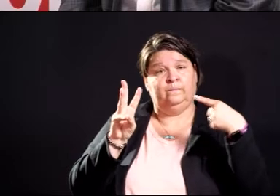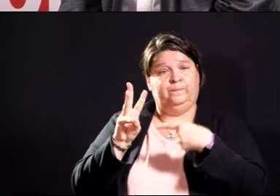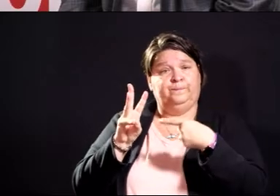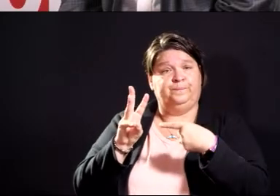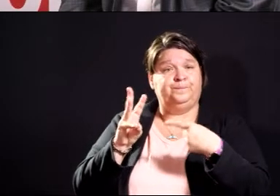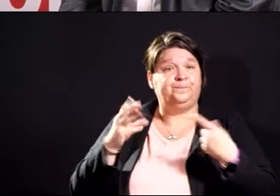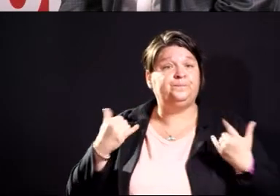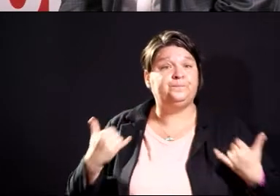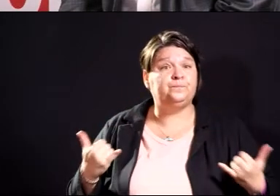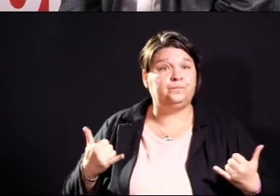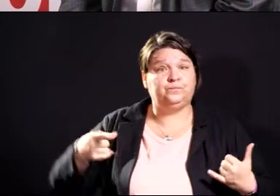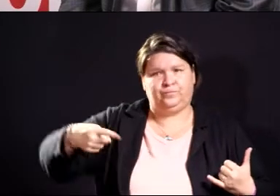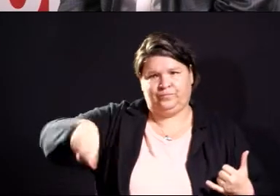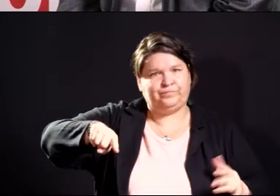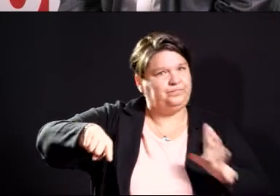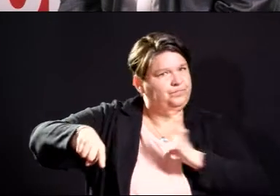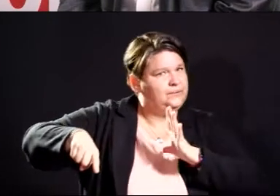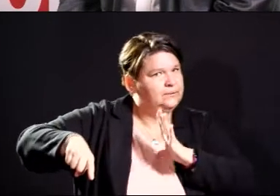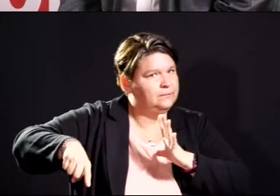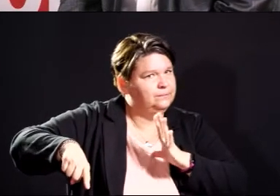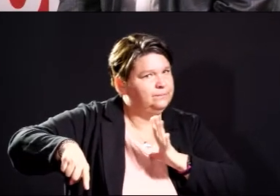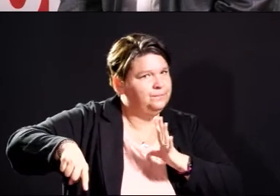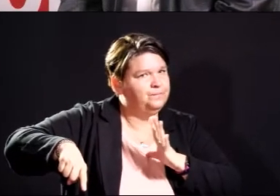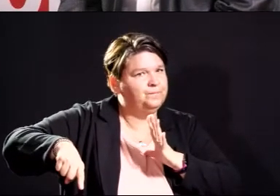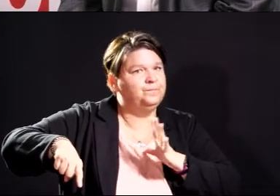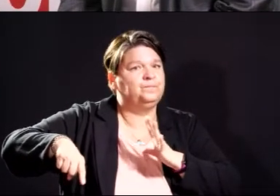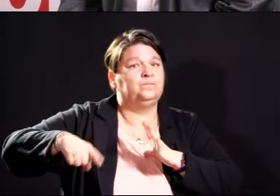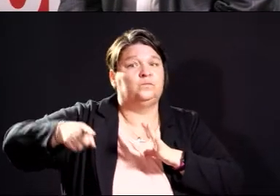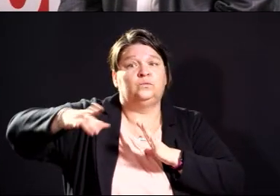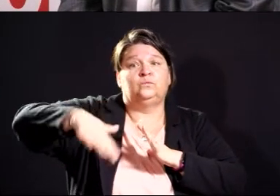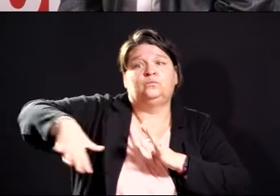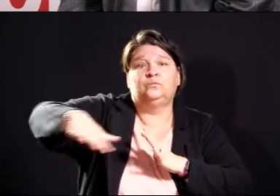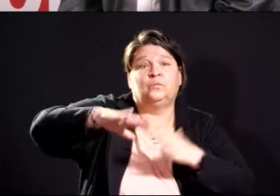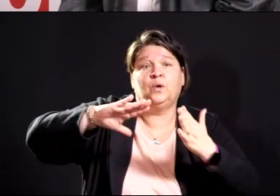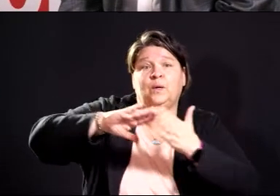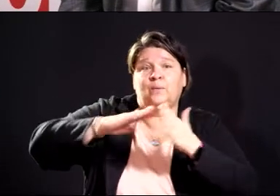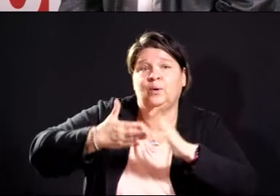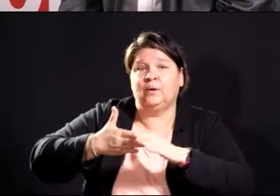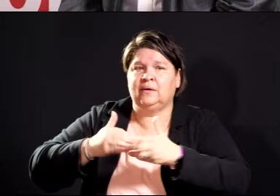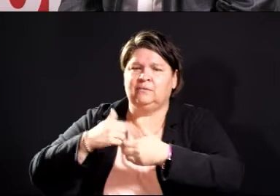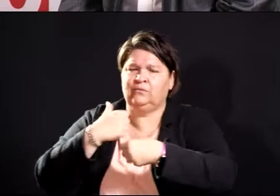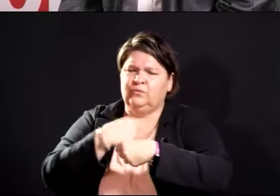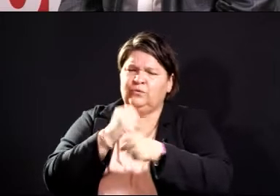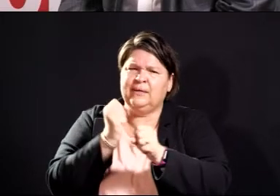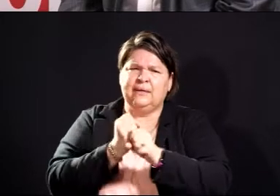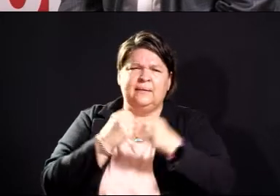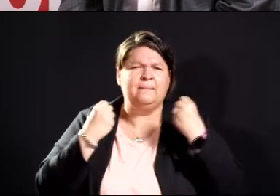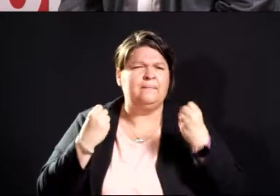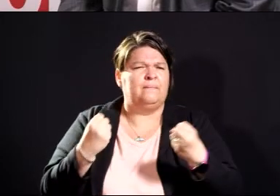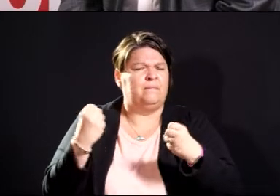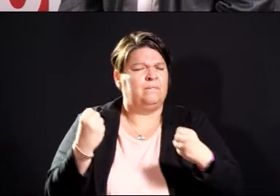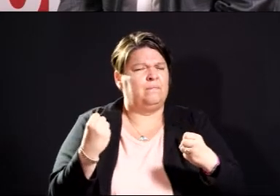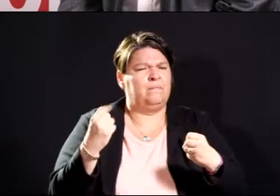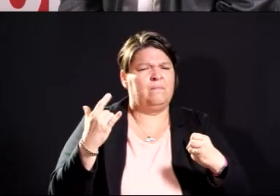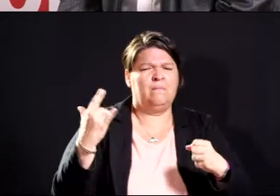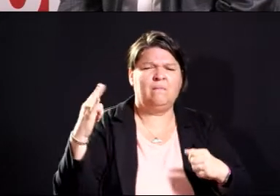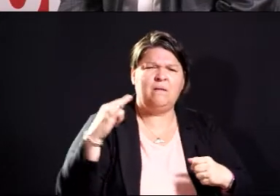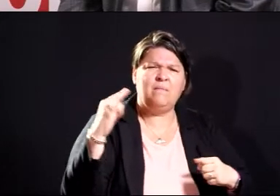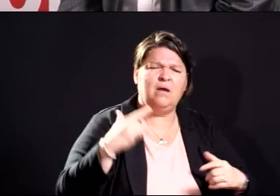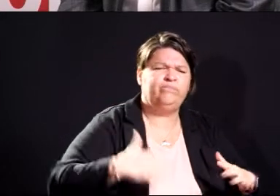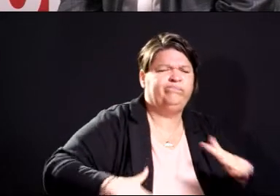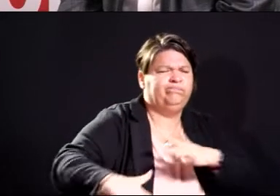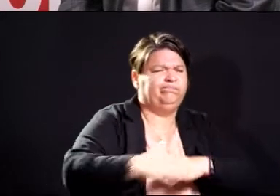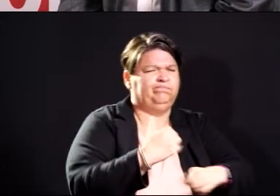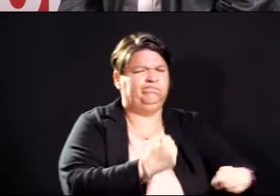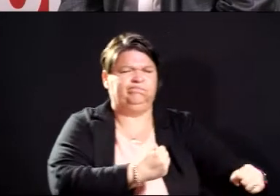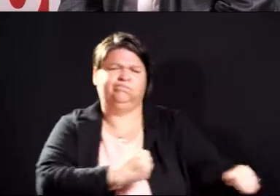be involved with an airport, this is the one to be involved right. with. Right. Excellent position. We were founded years ago by a good crew, and we've